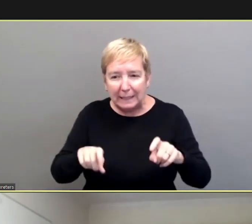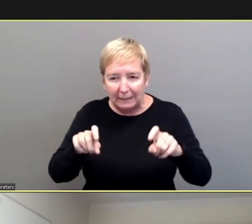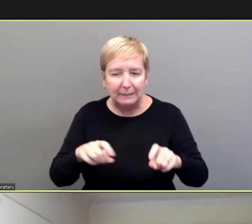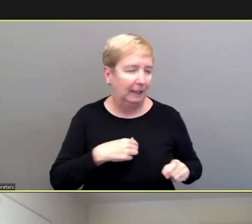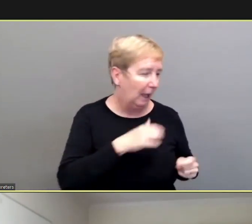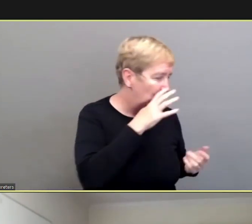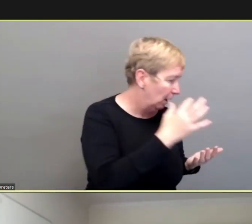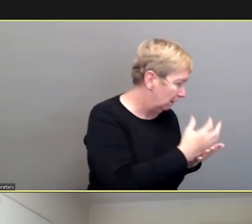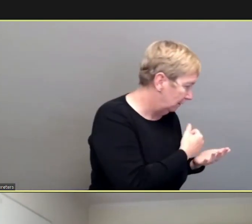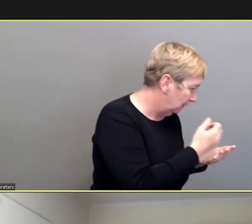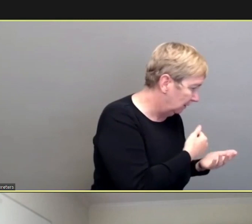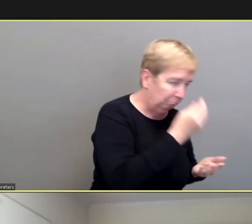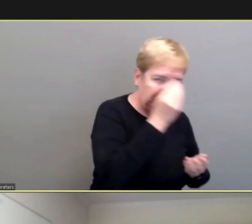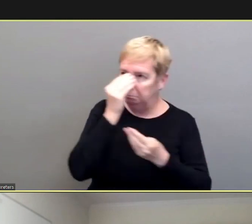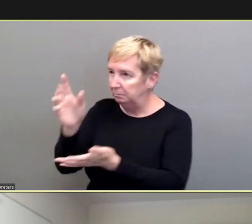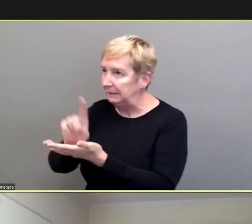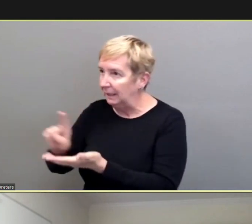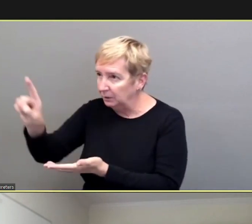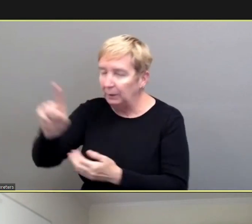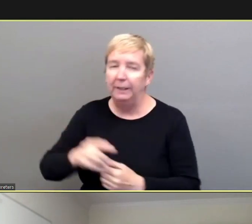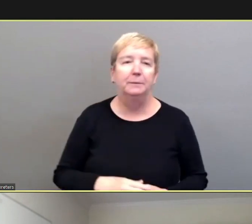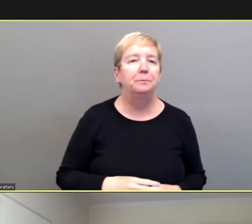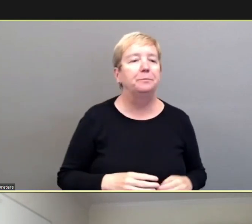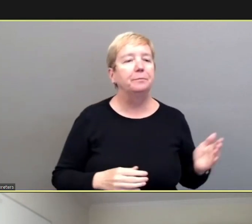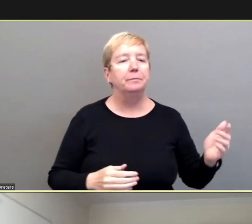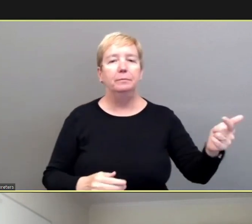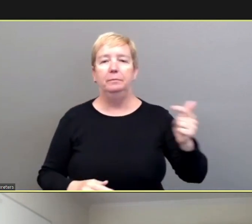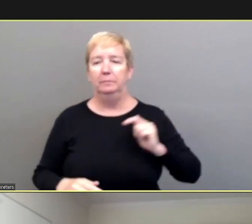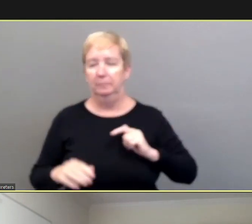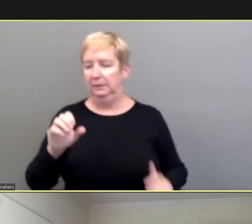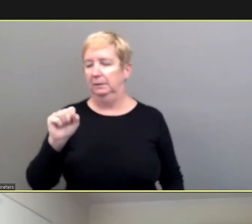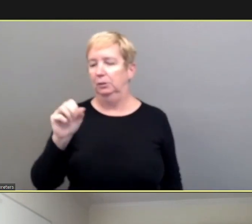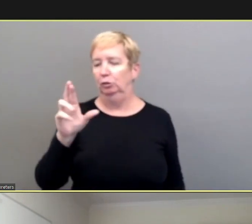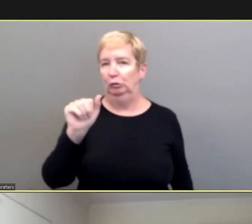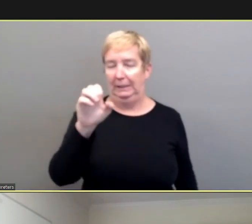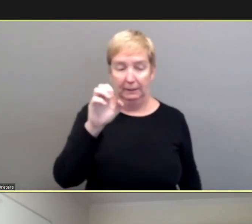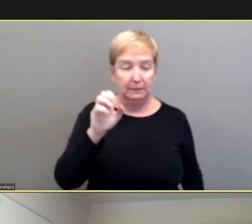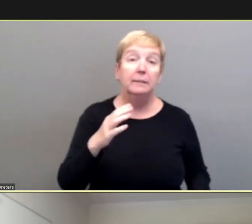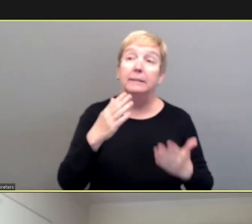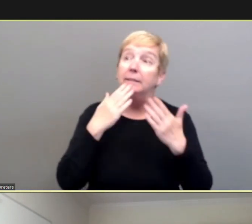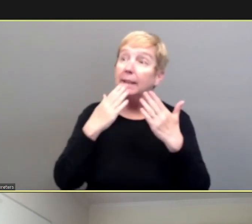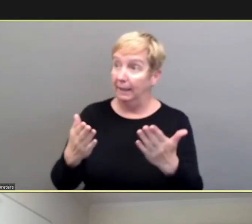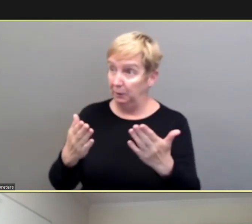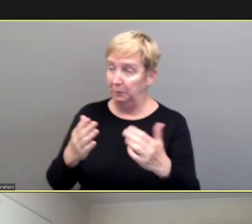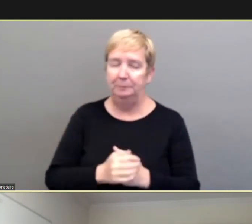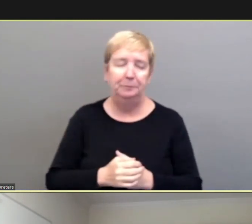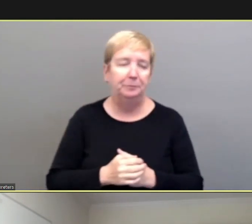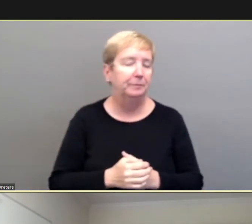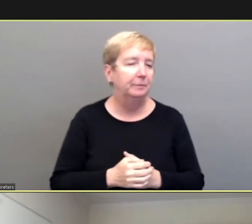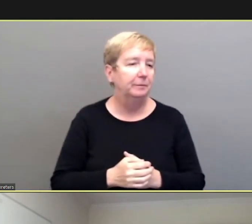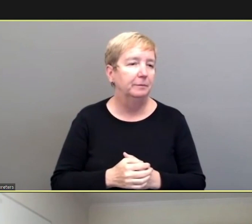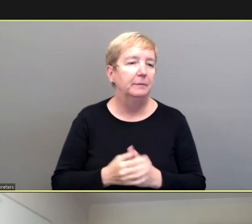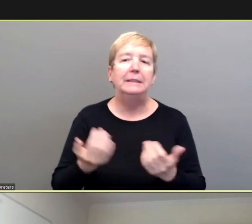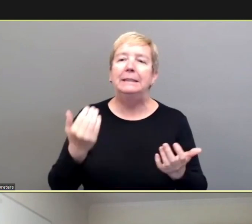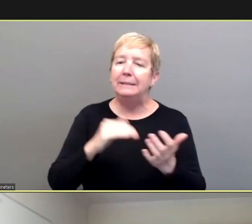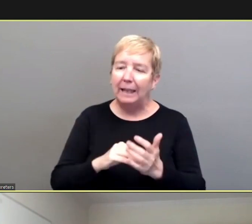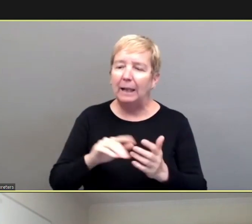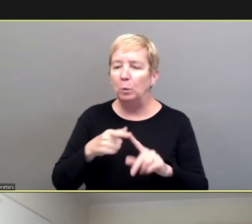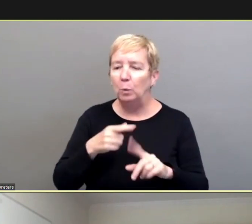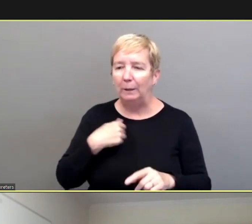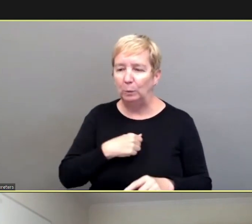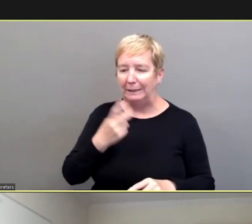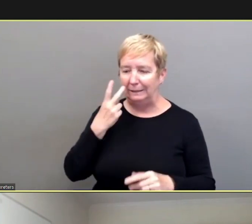week. Yeah, and I just thank you all. I do think, when we look at curves go up,